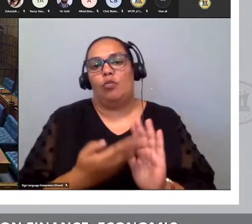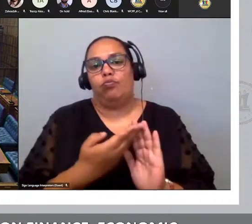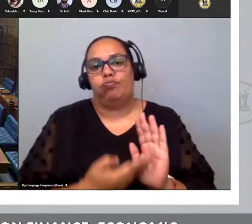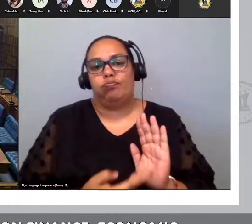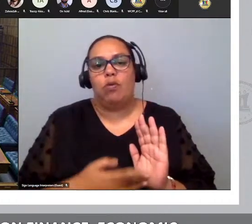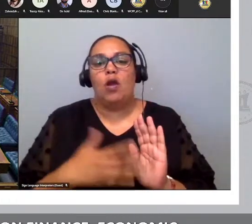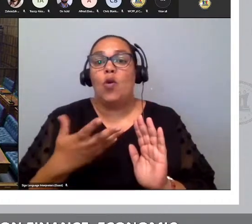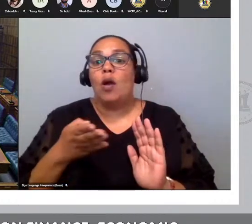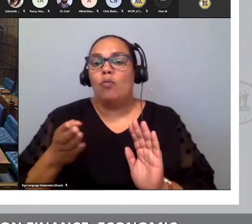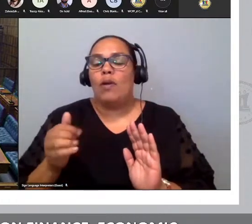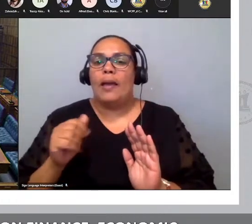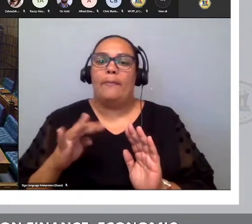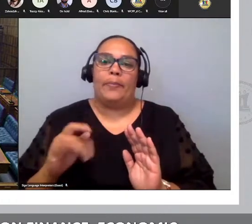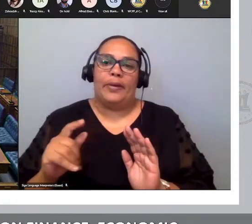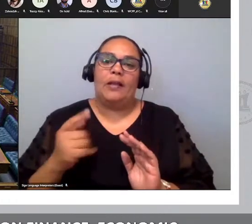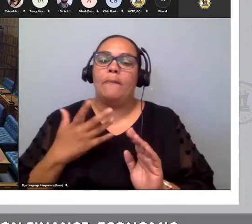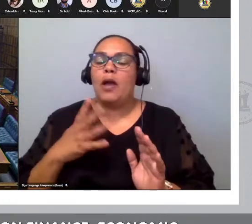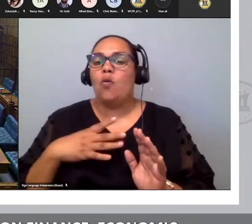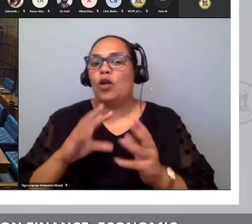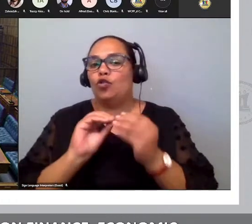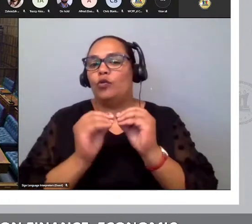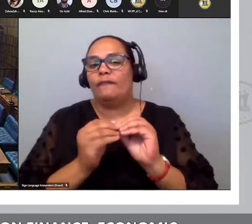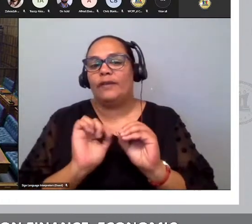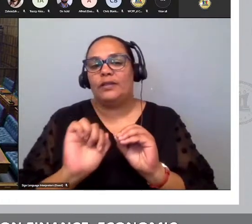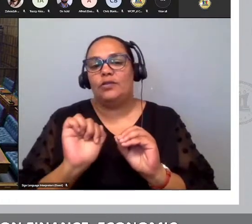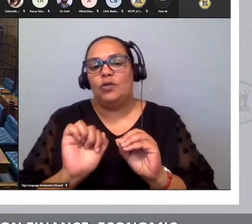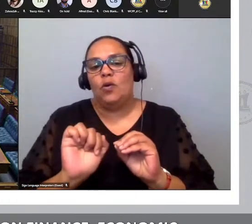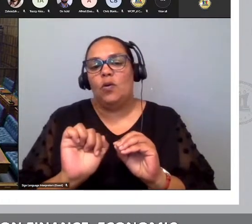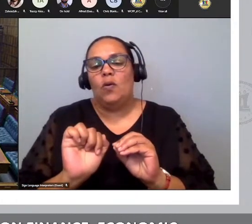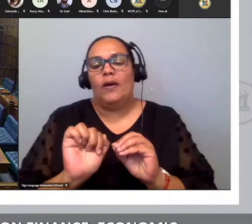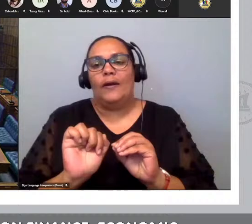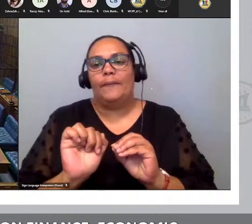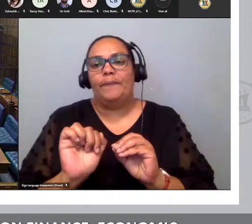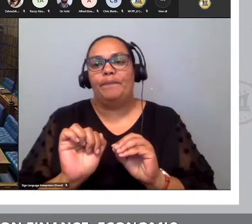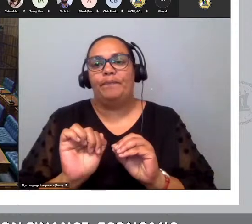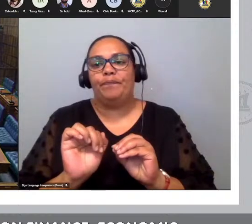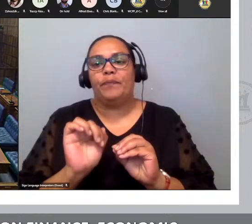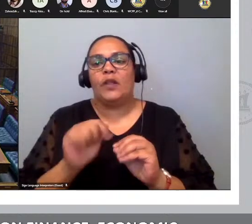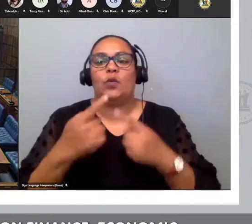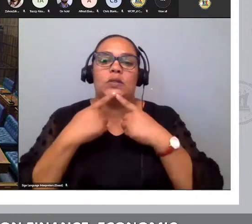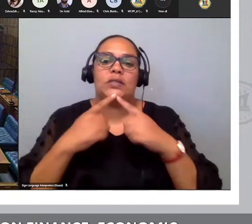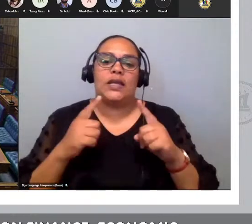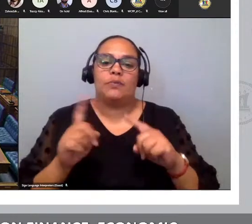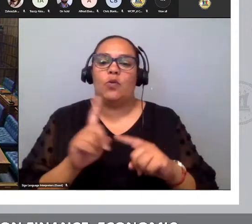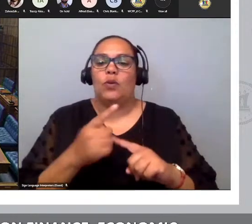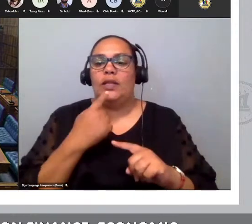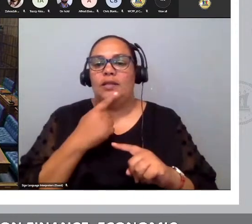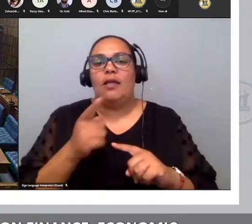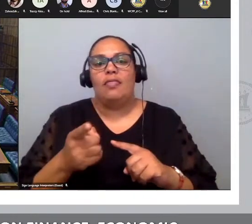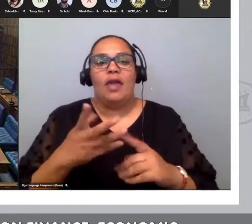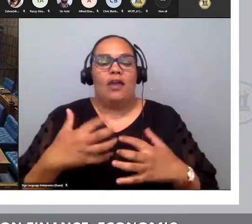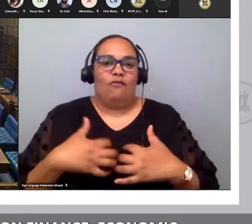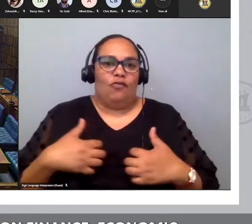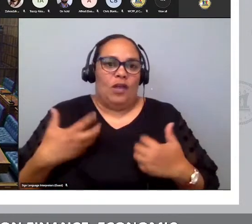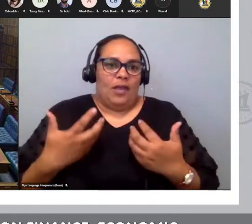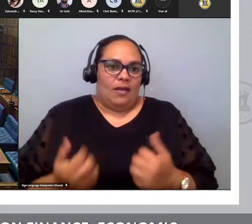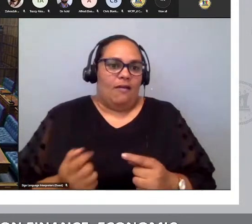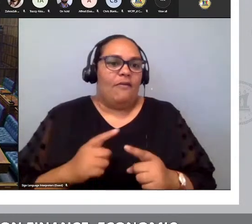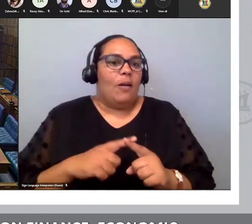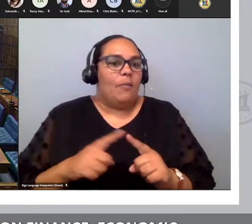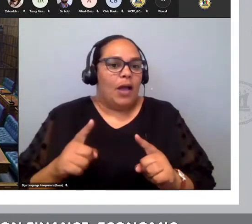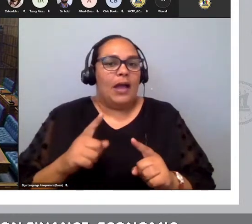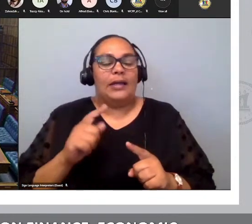at AB so maybe we just want to correct the the the the statement that was made that they are constrainted um